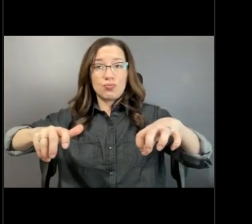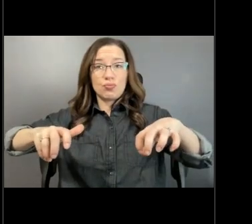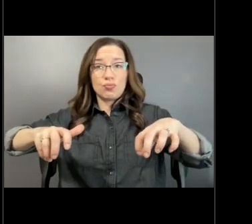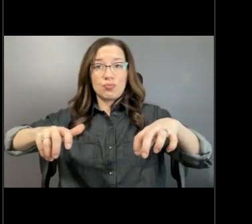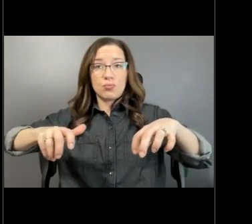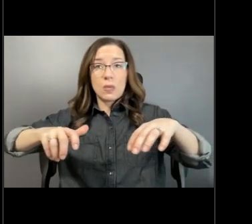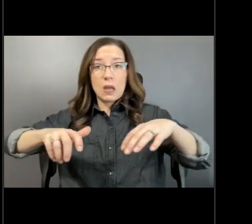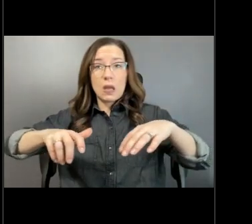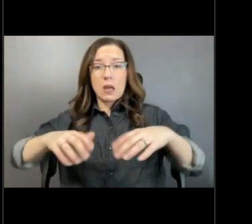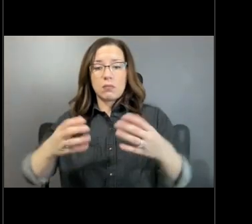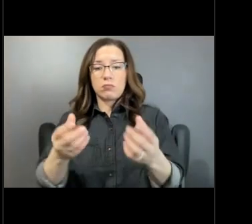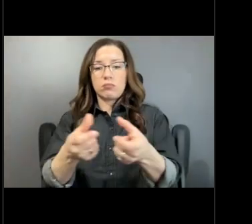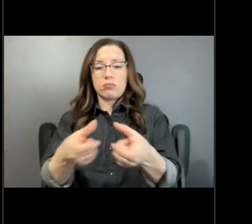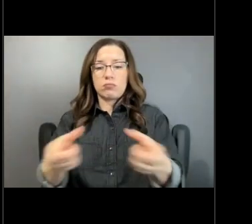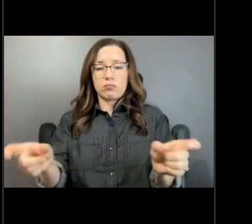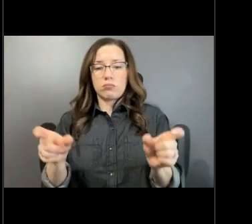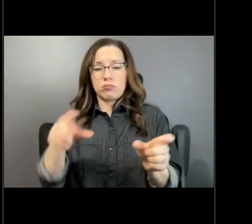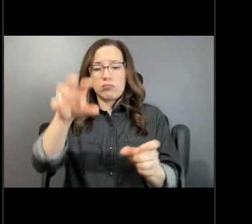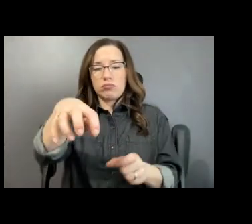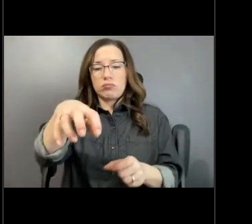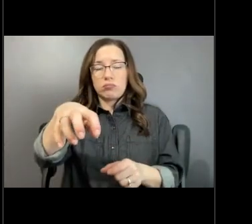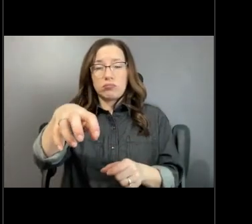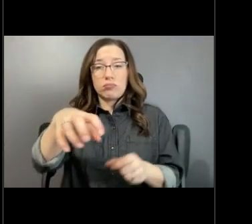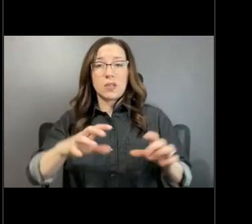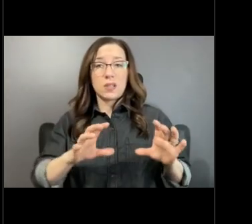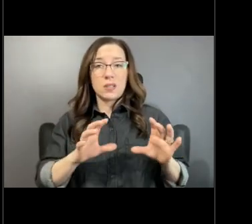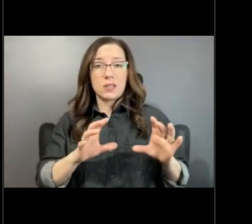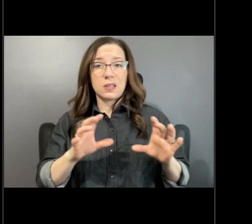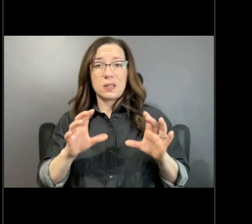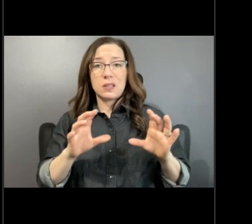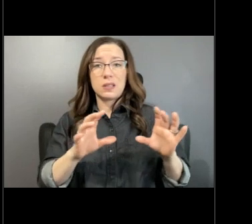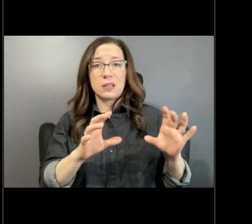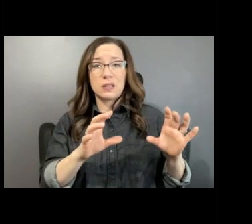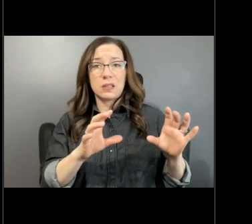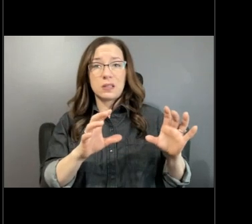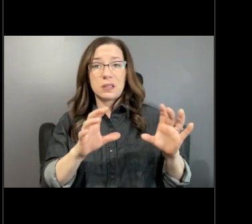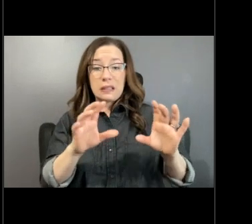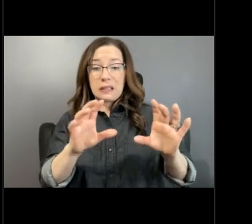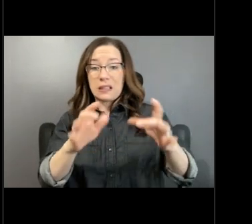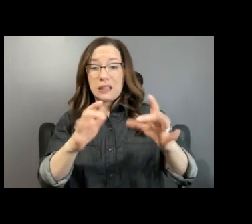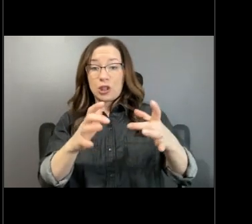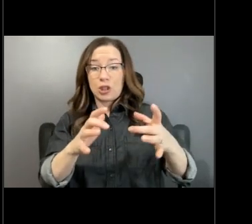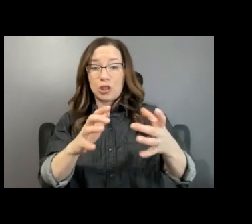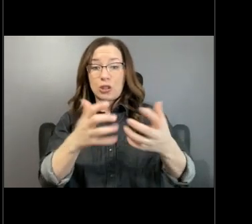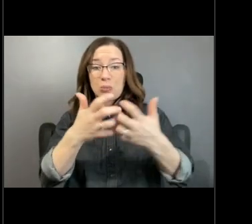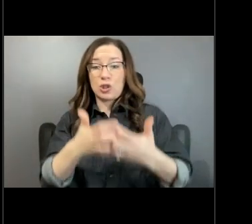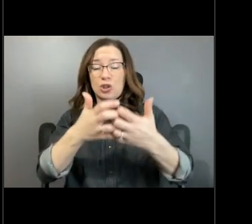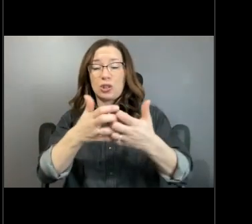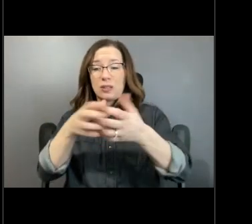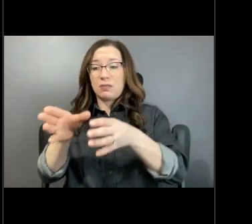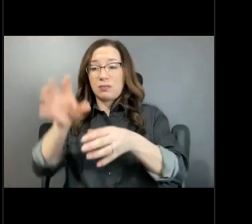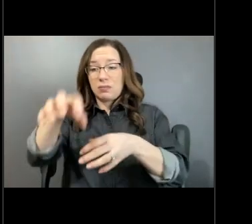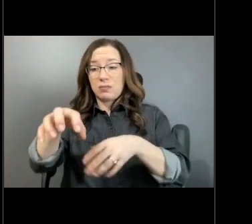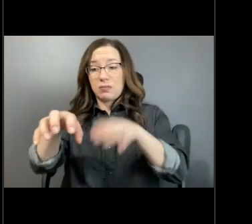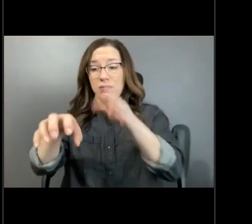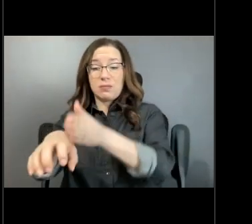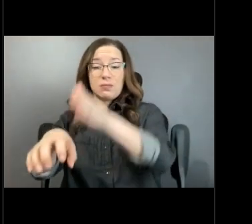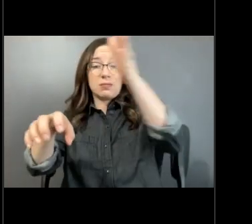U, and a dishwashing machine is planned to be included next to the